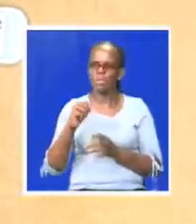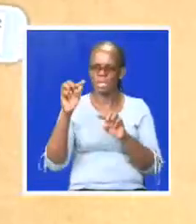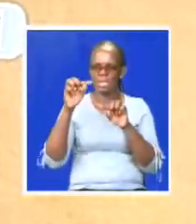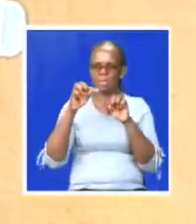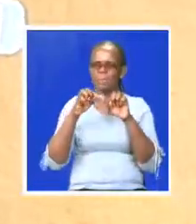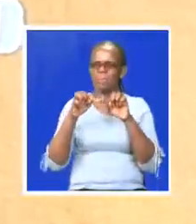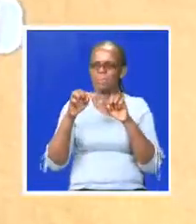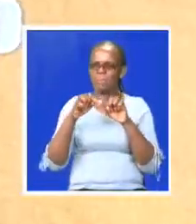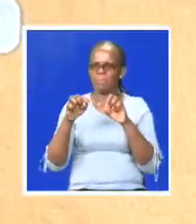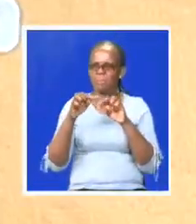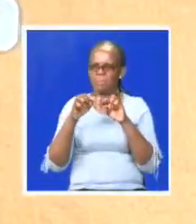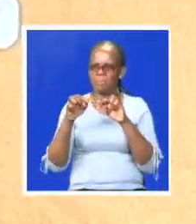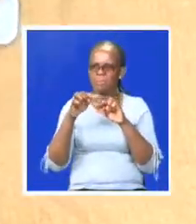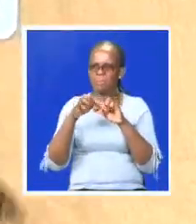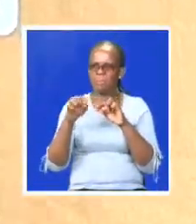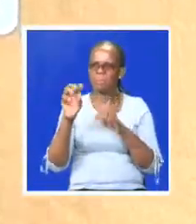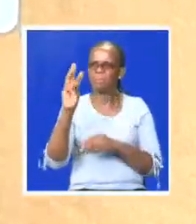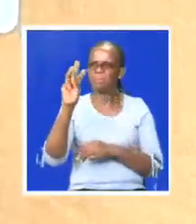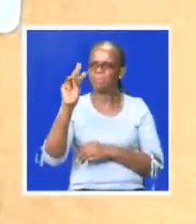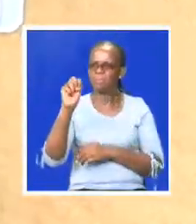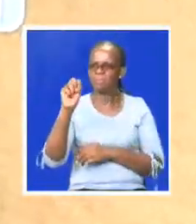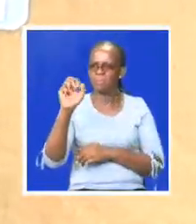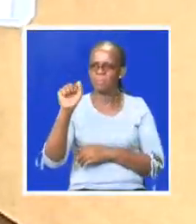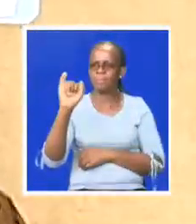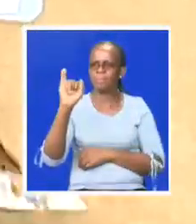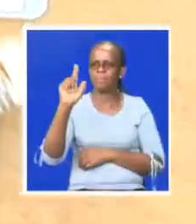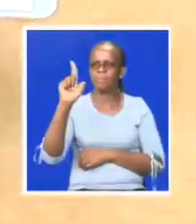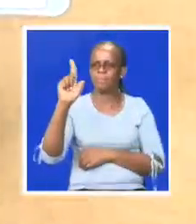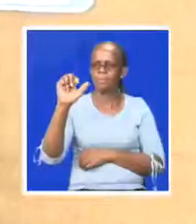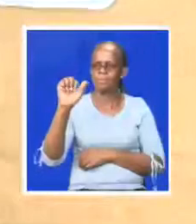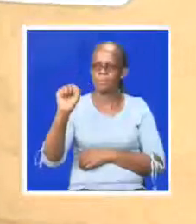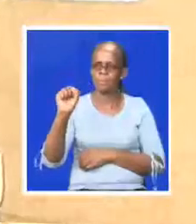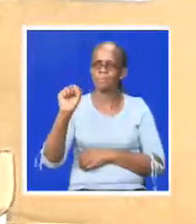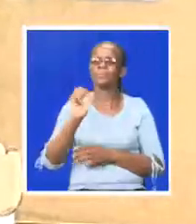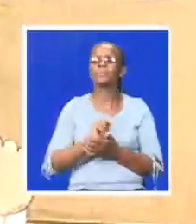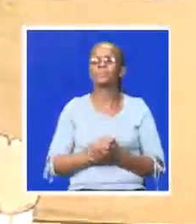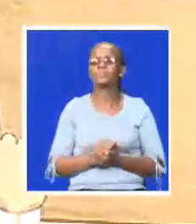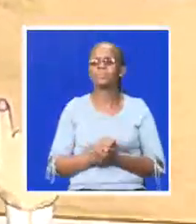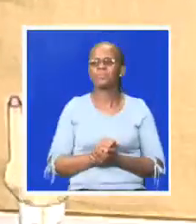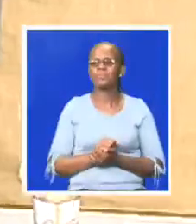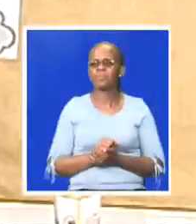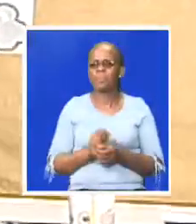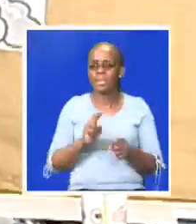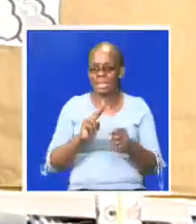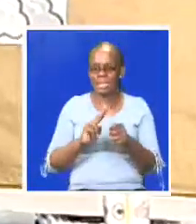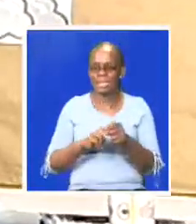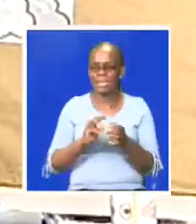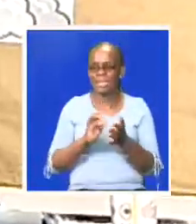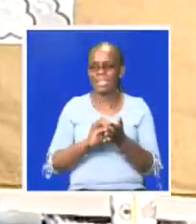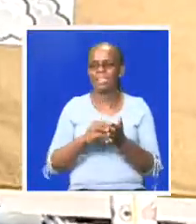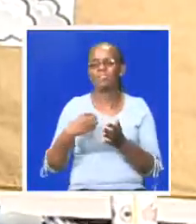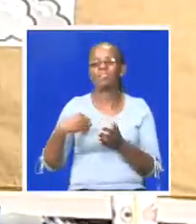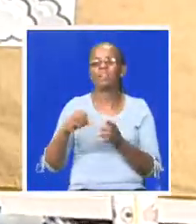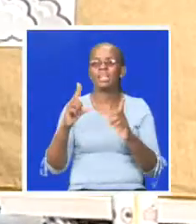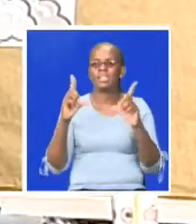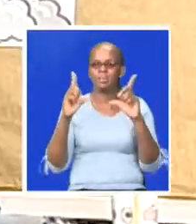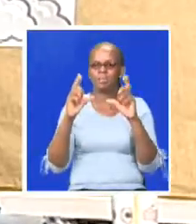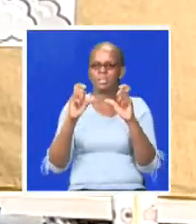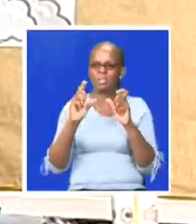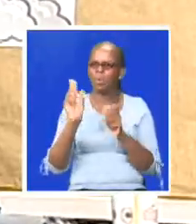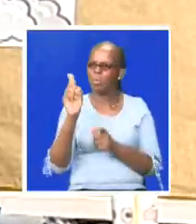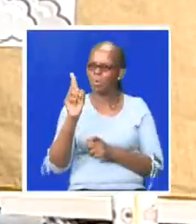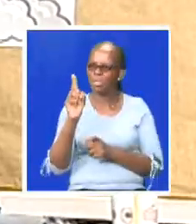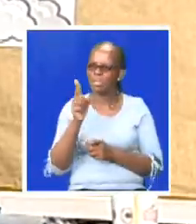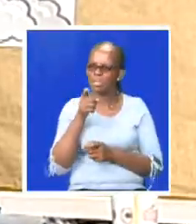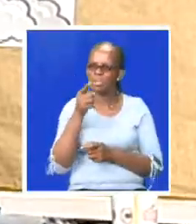are nails. These are nails. And also I have this. And what do you see in